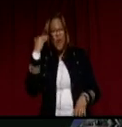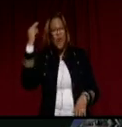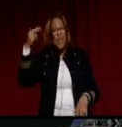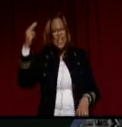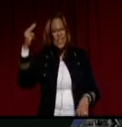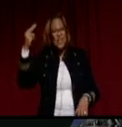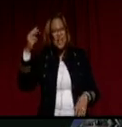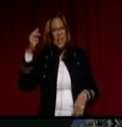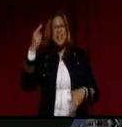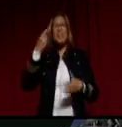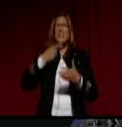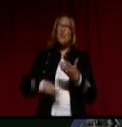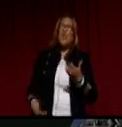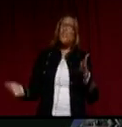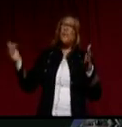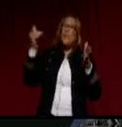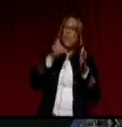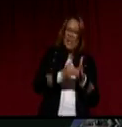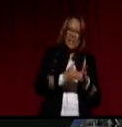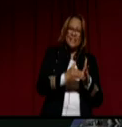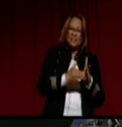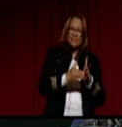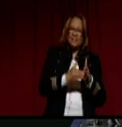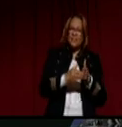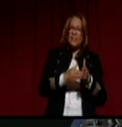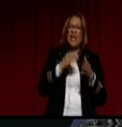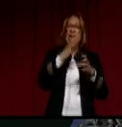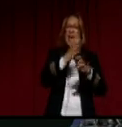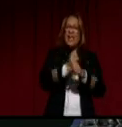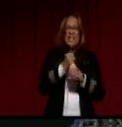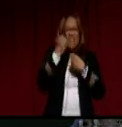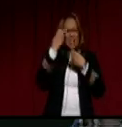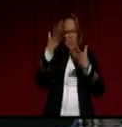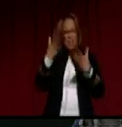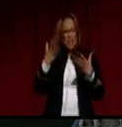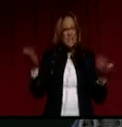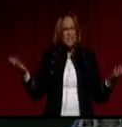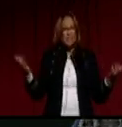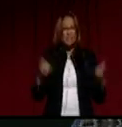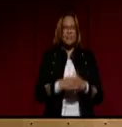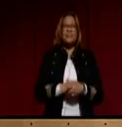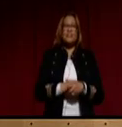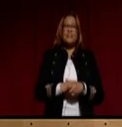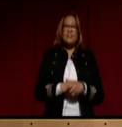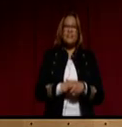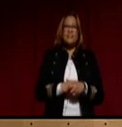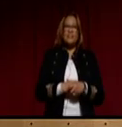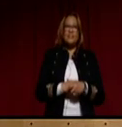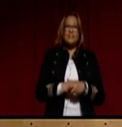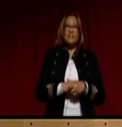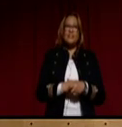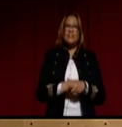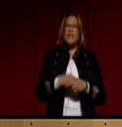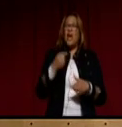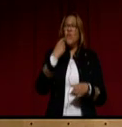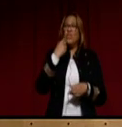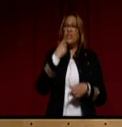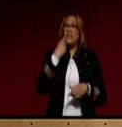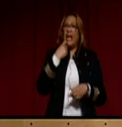won't repeat history. And so I want you to get this information. And so it sounds like what you're saying is